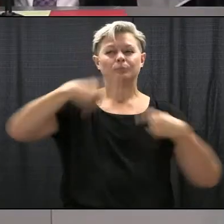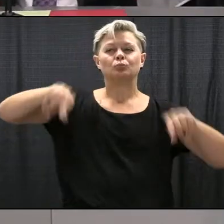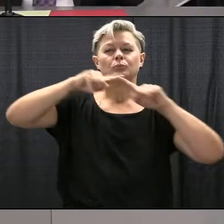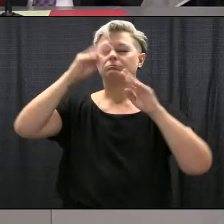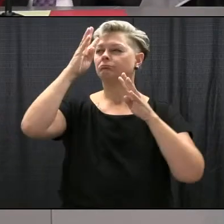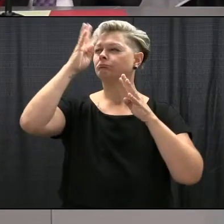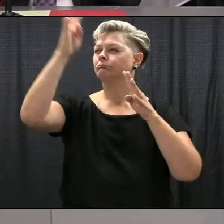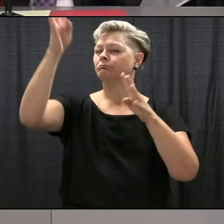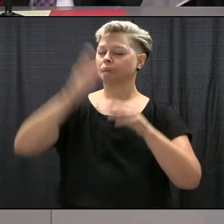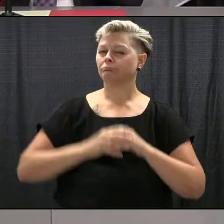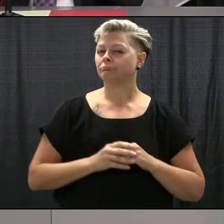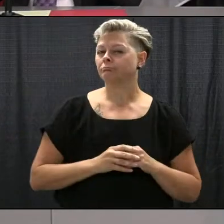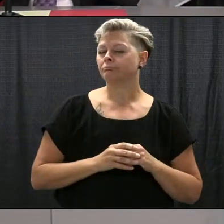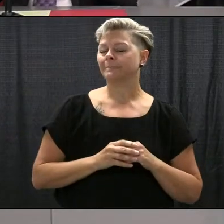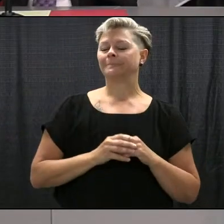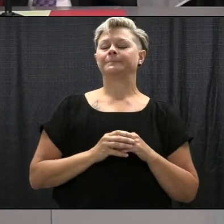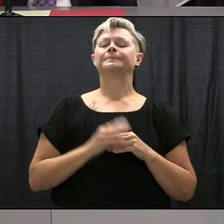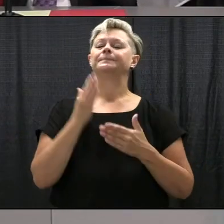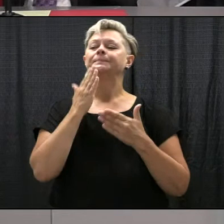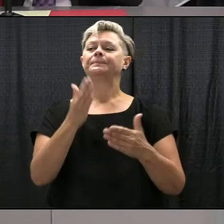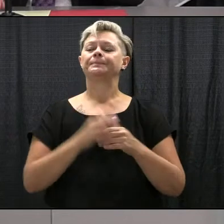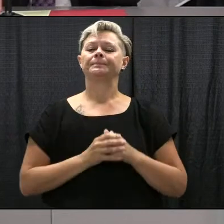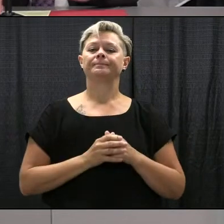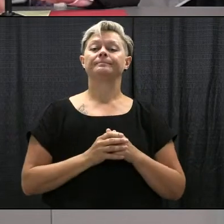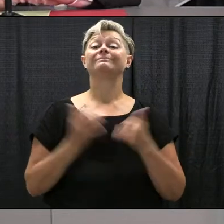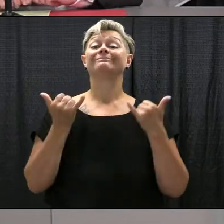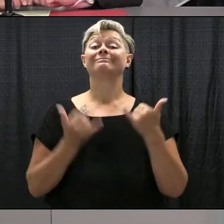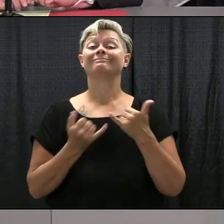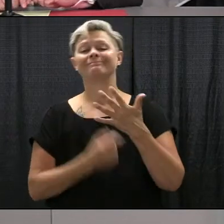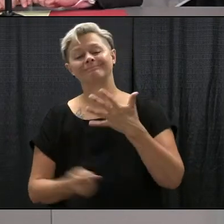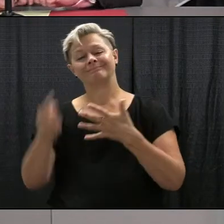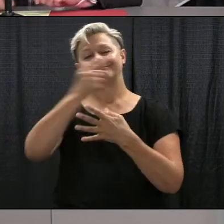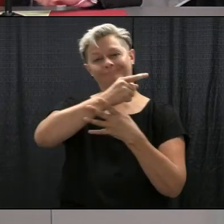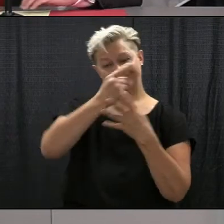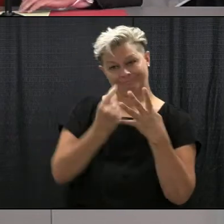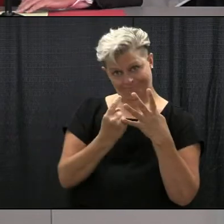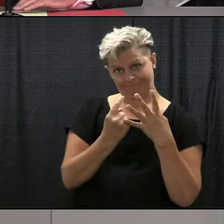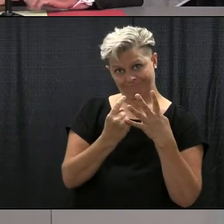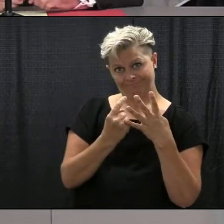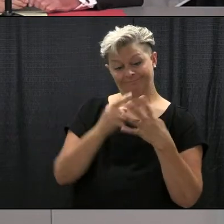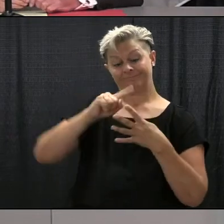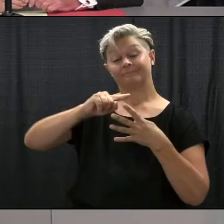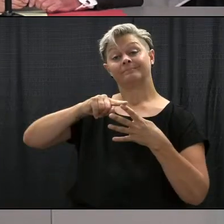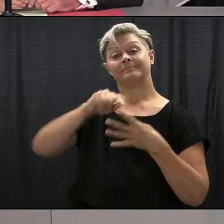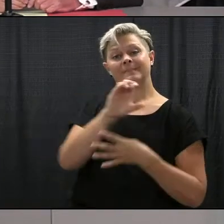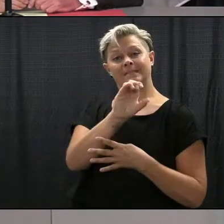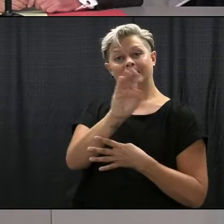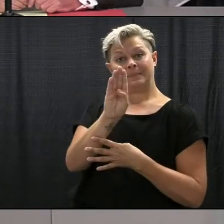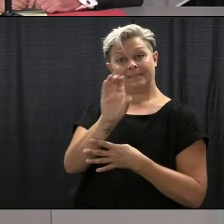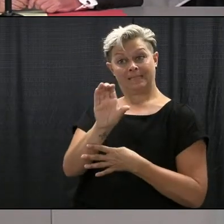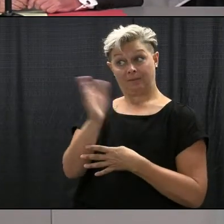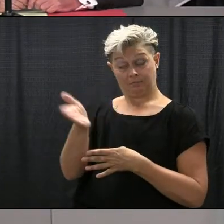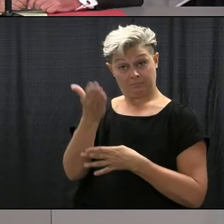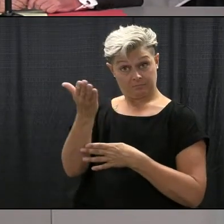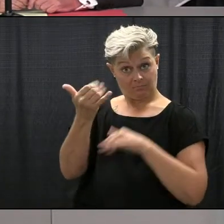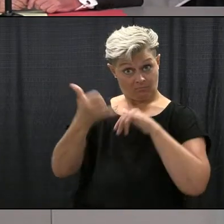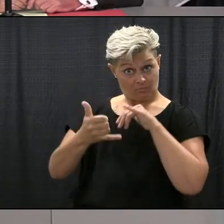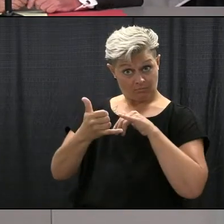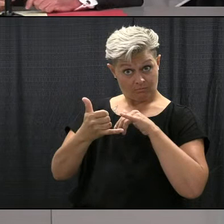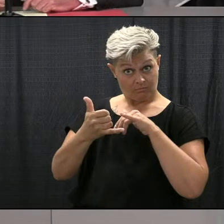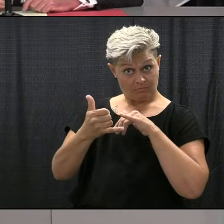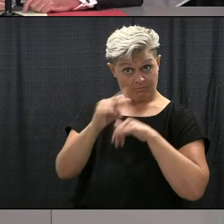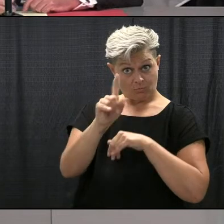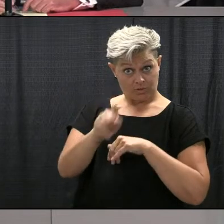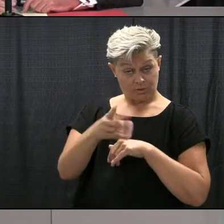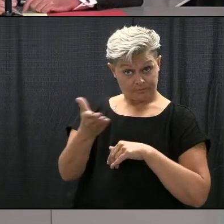Thank you. I'll now go back through each reporter to see if you have one final question. Peter Cowan with CBC. Do you have a final question?